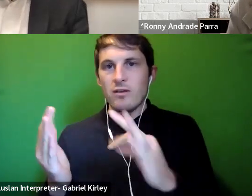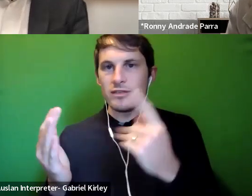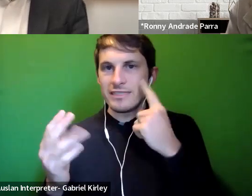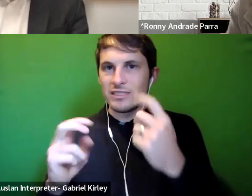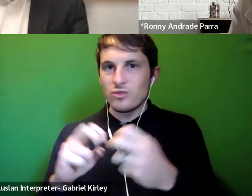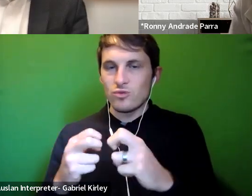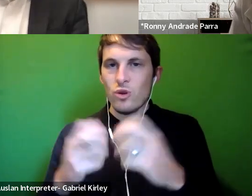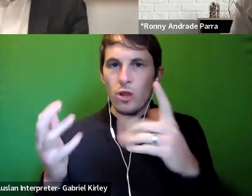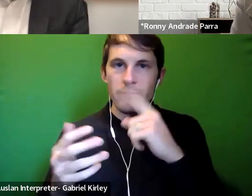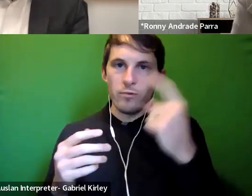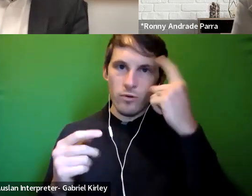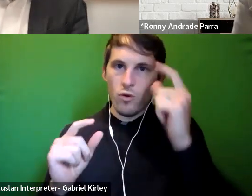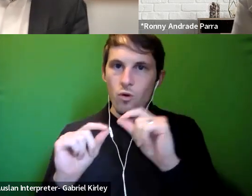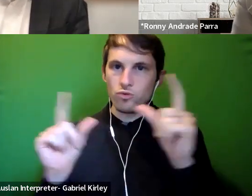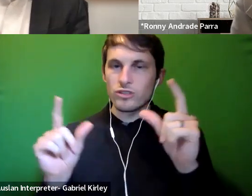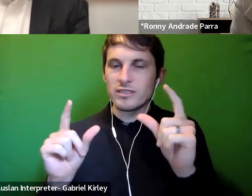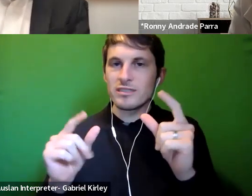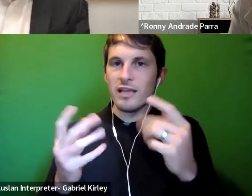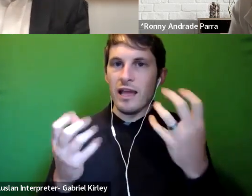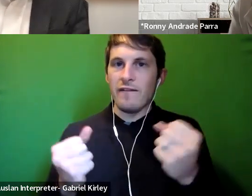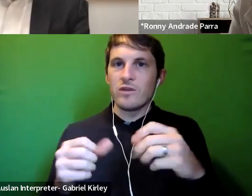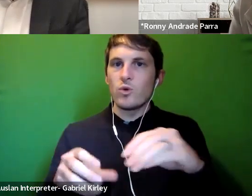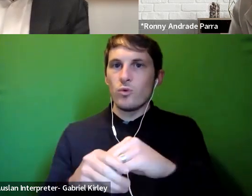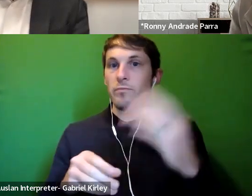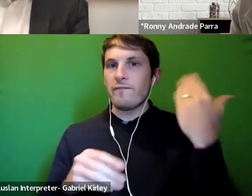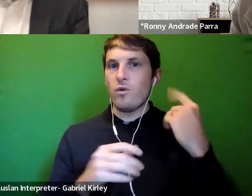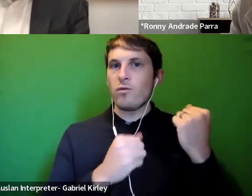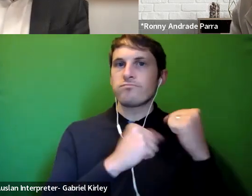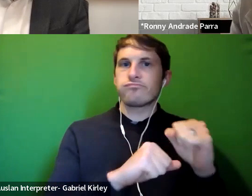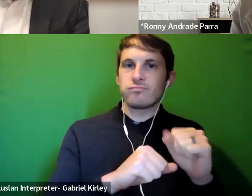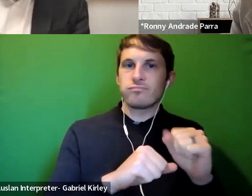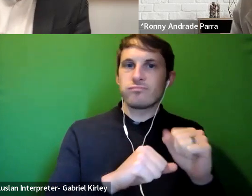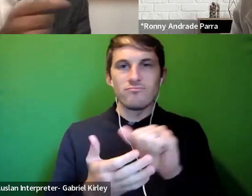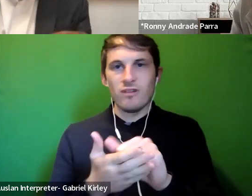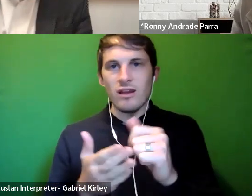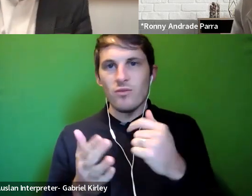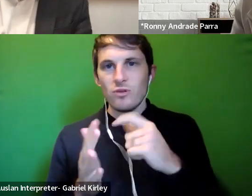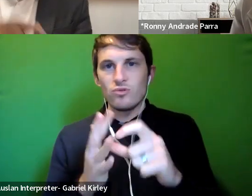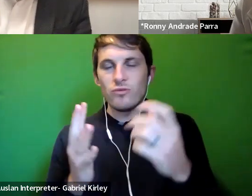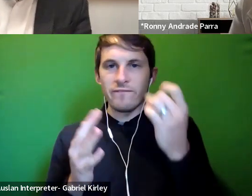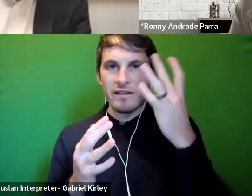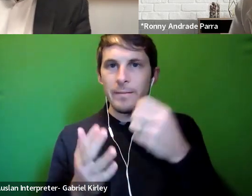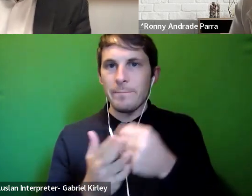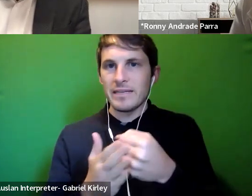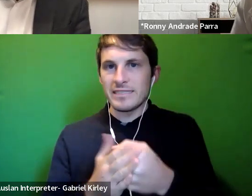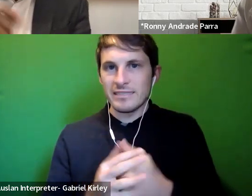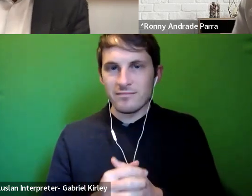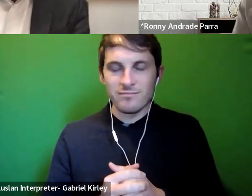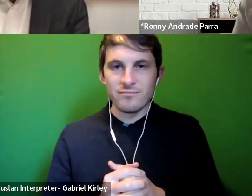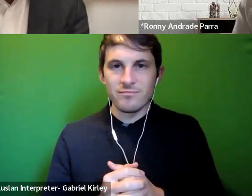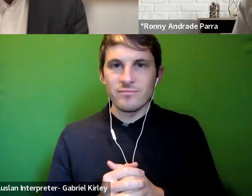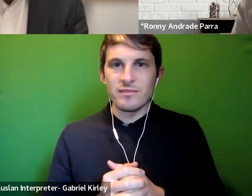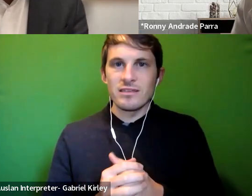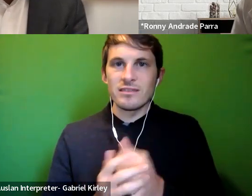are very much conscious of that. Sometimes we do forget the basics. So I think going back to the very simple